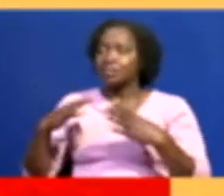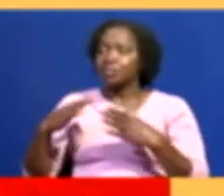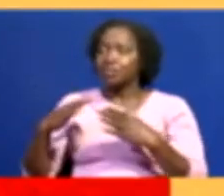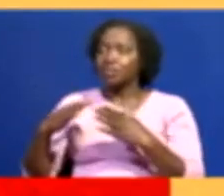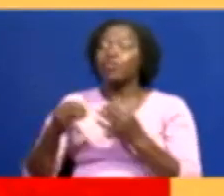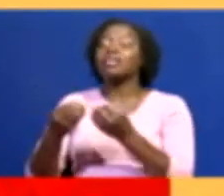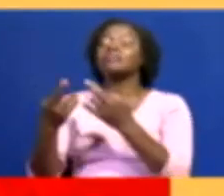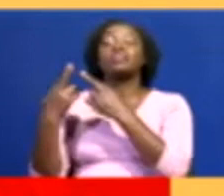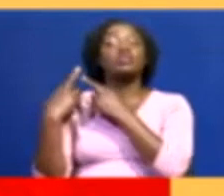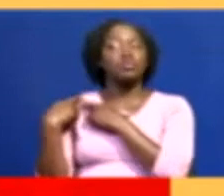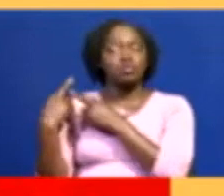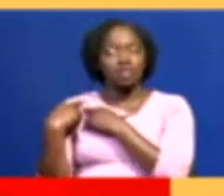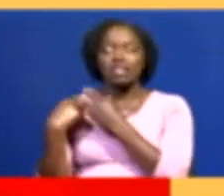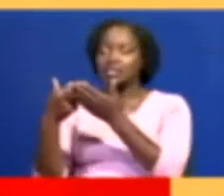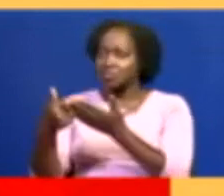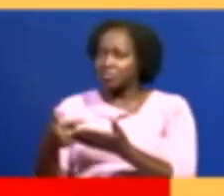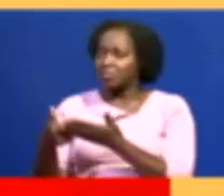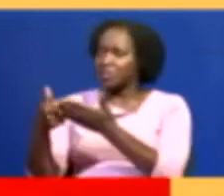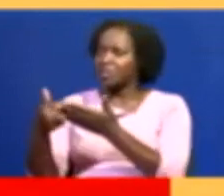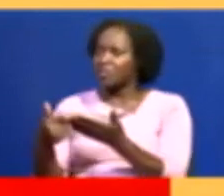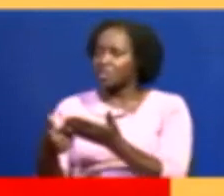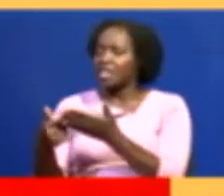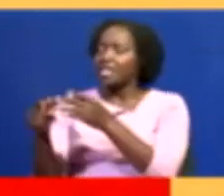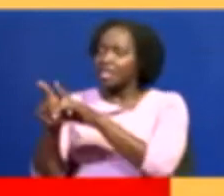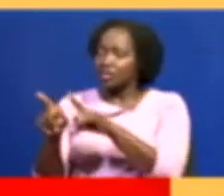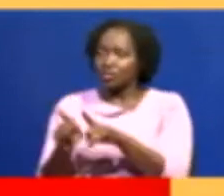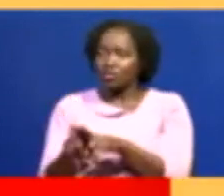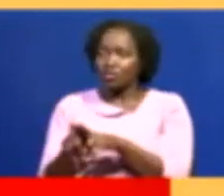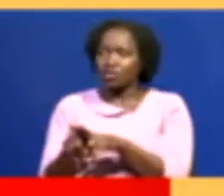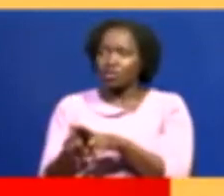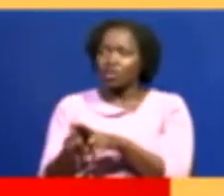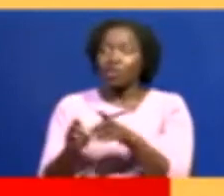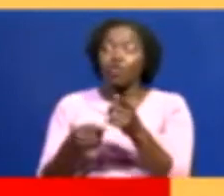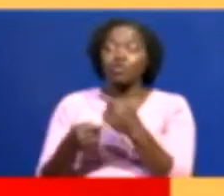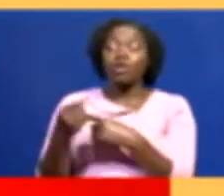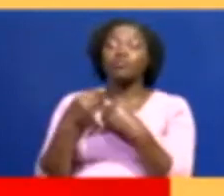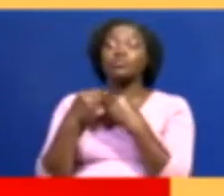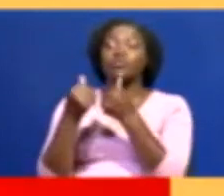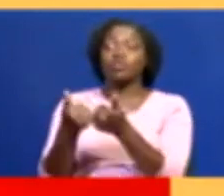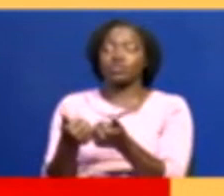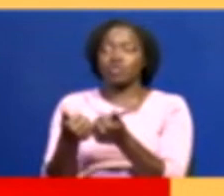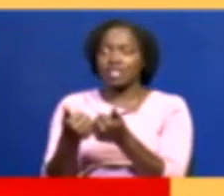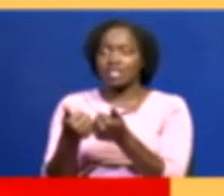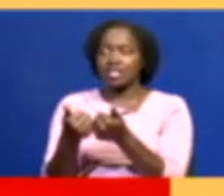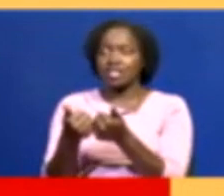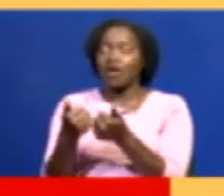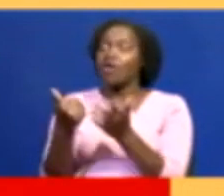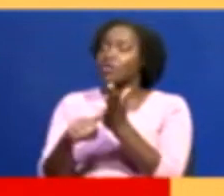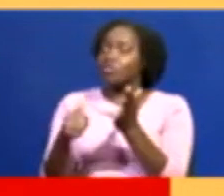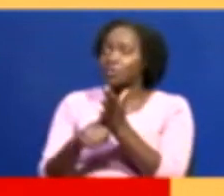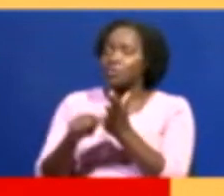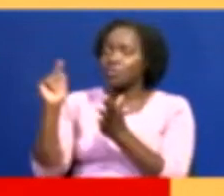the responsibilities to negotiate, mm-hmm, and also to come up with the solutions and on the problems